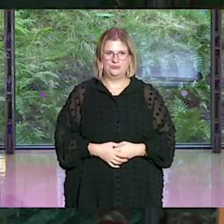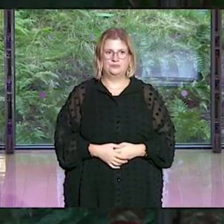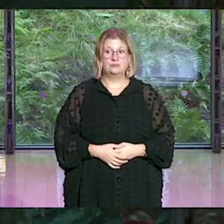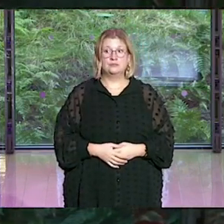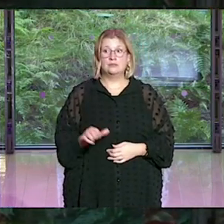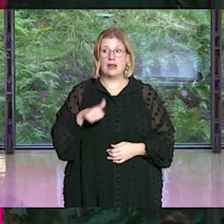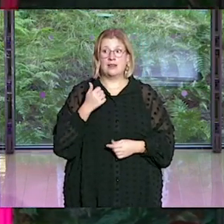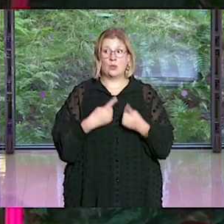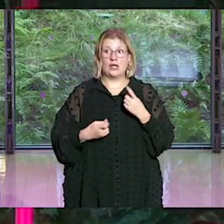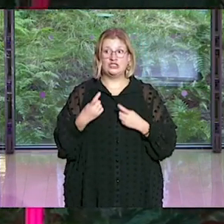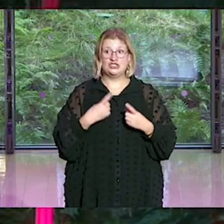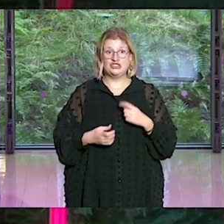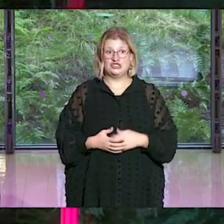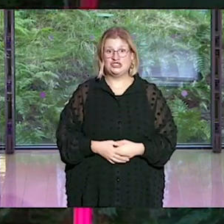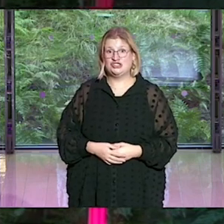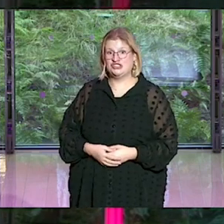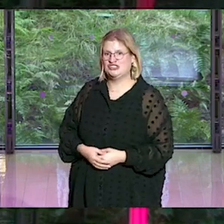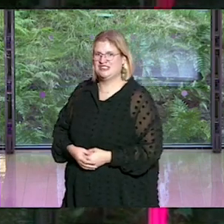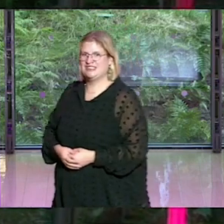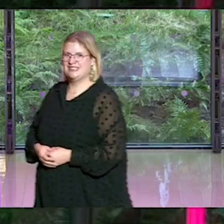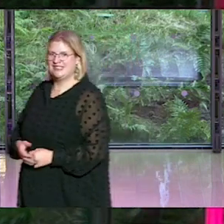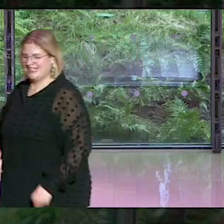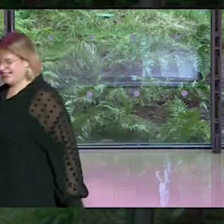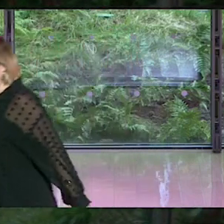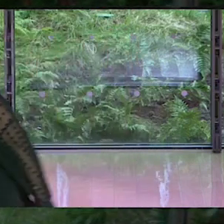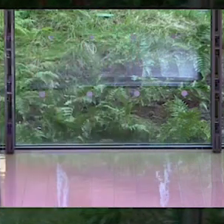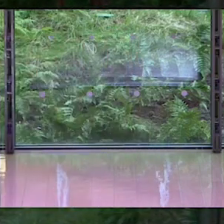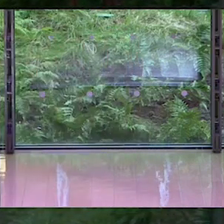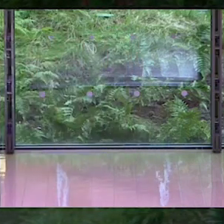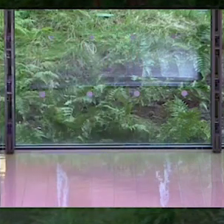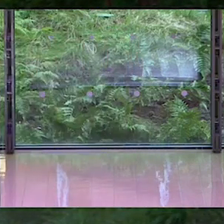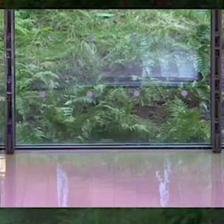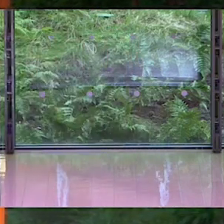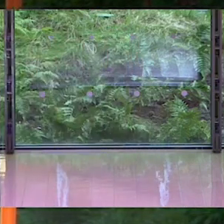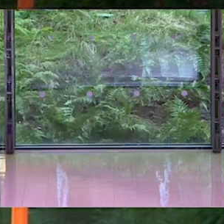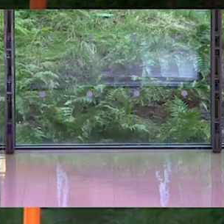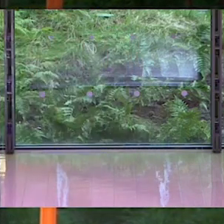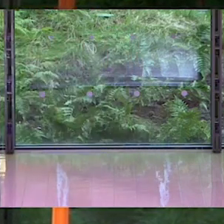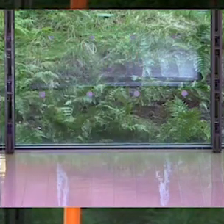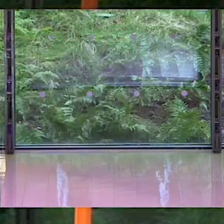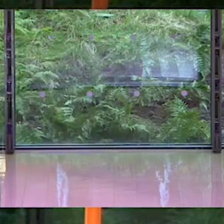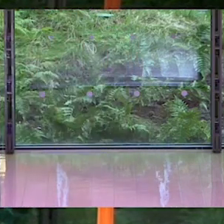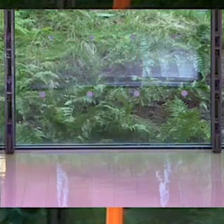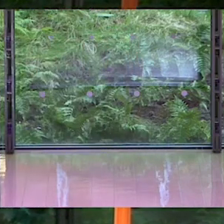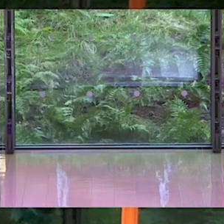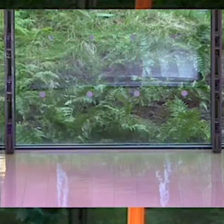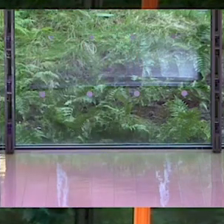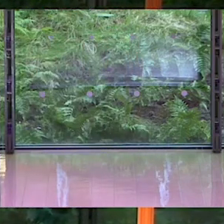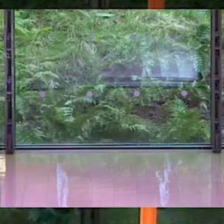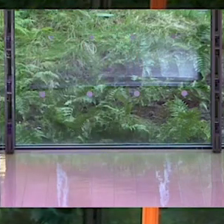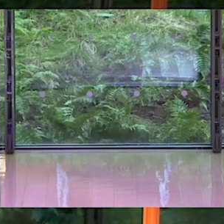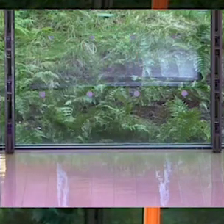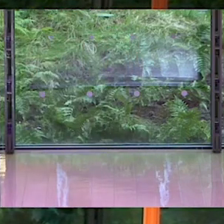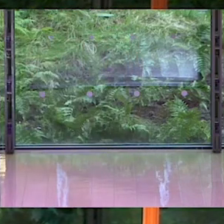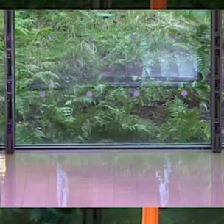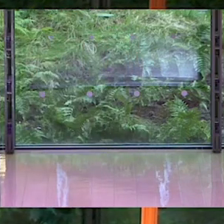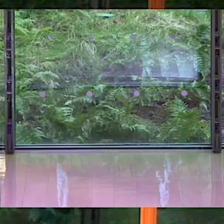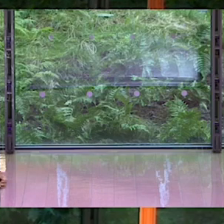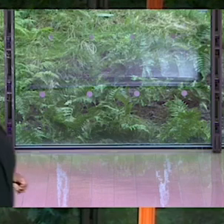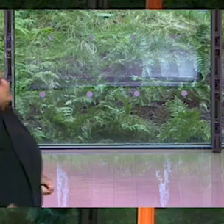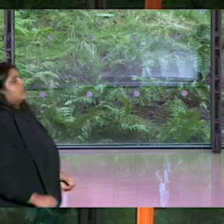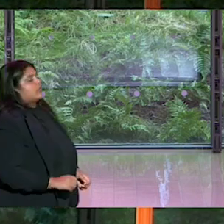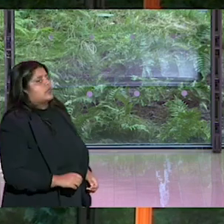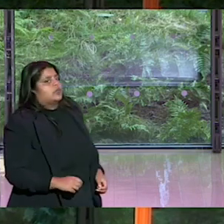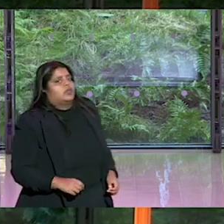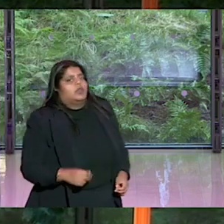Pause for any other questions. I also want to highlight, we posted 2 blog